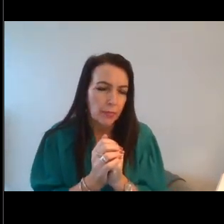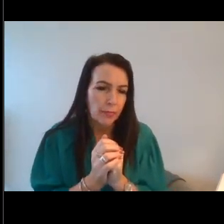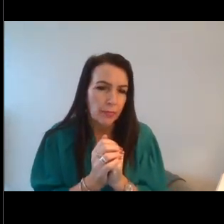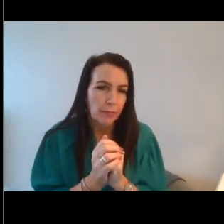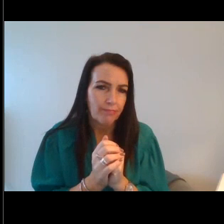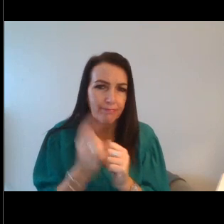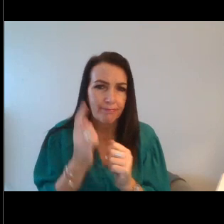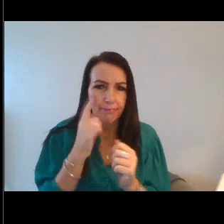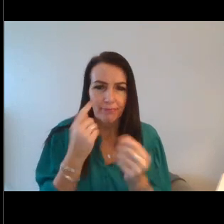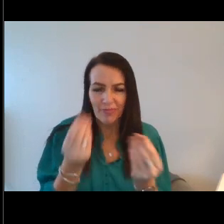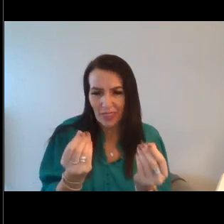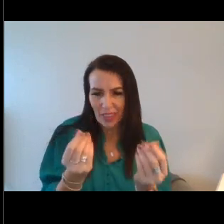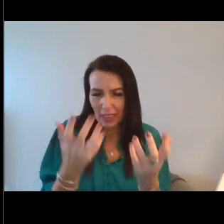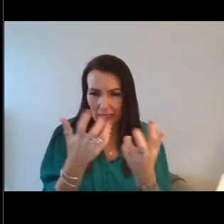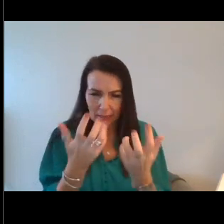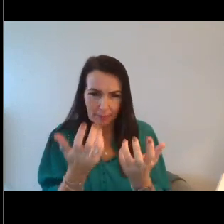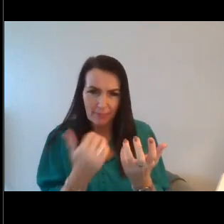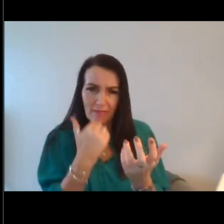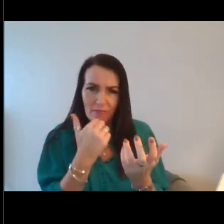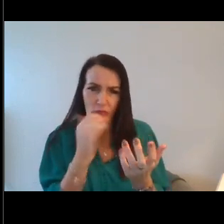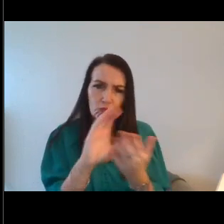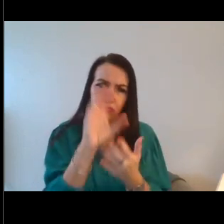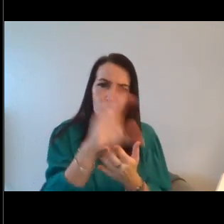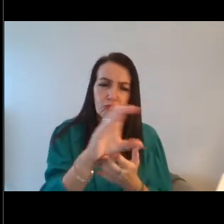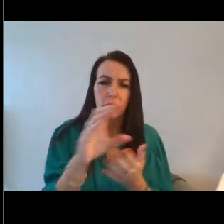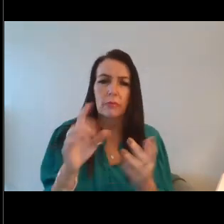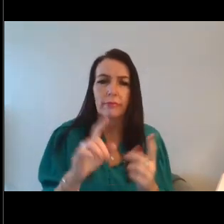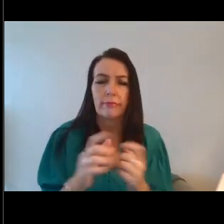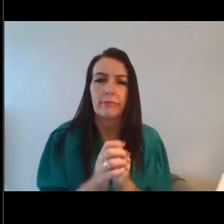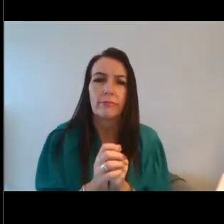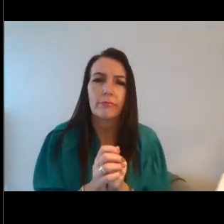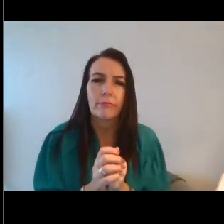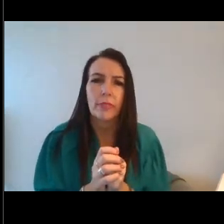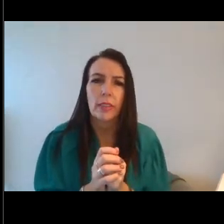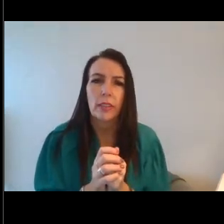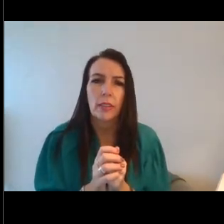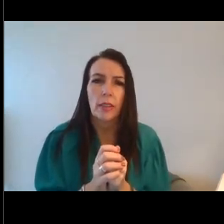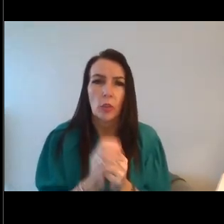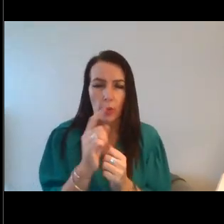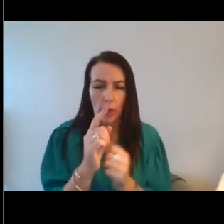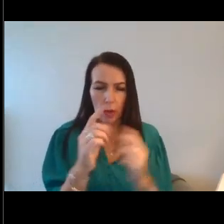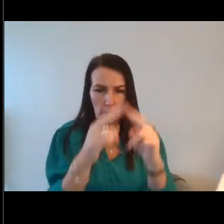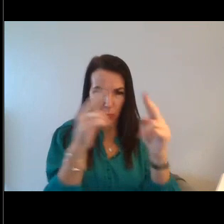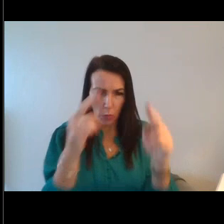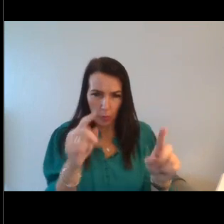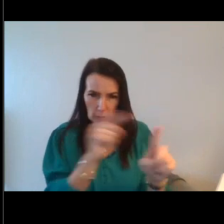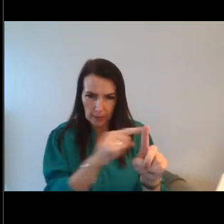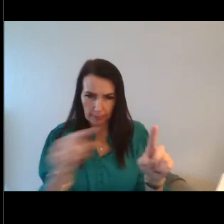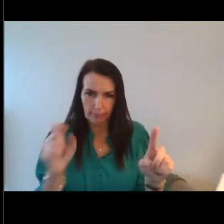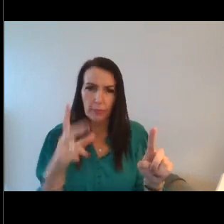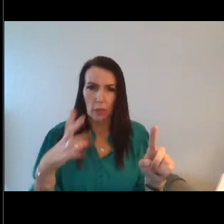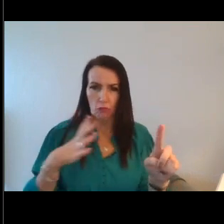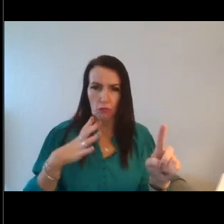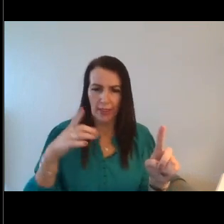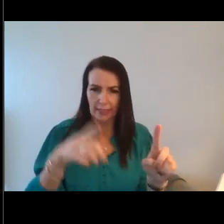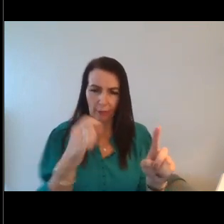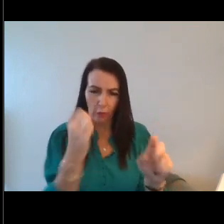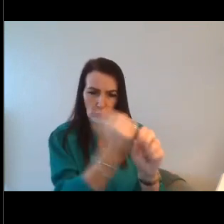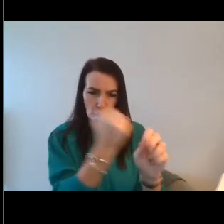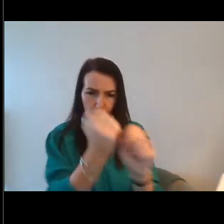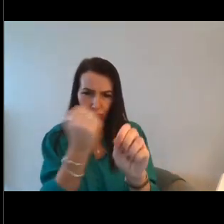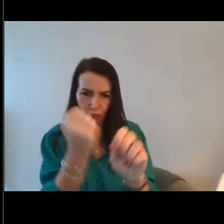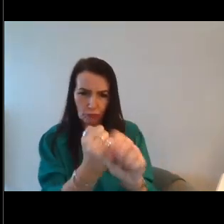and what retrofit do we need to do, this is when you've identified a group of properties you want to retrofit and you get into data